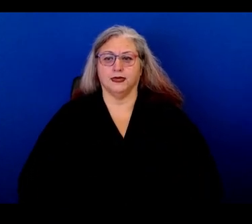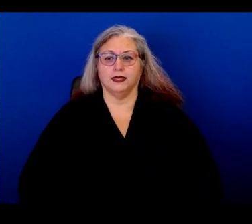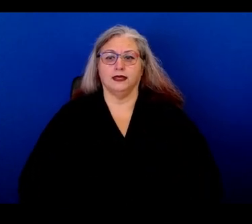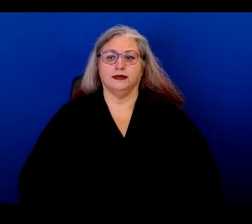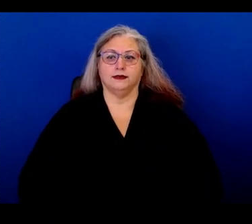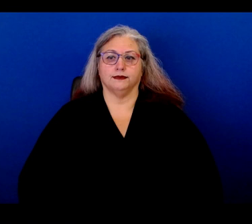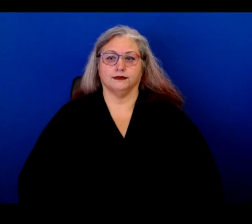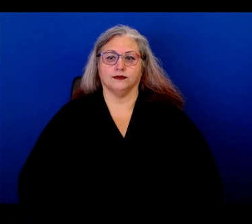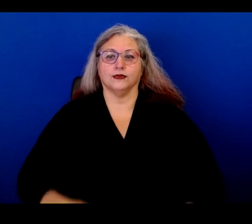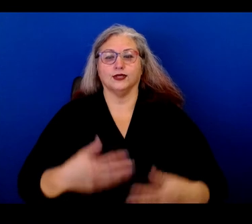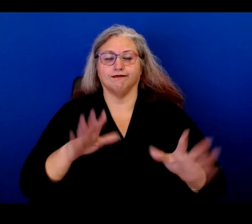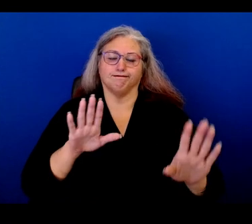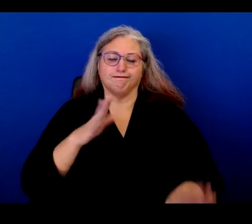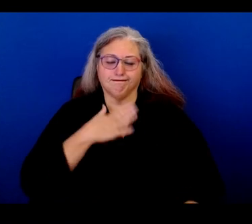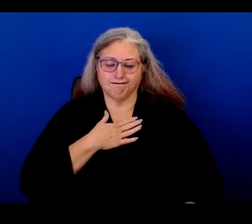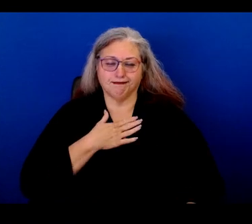So thank you.